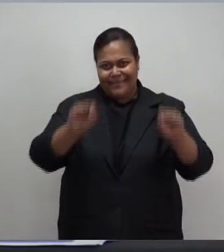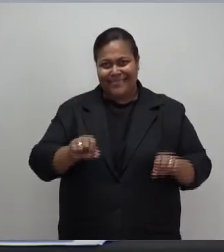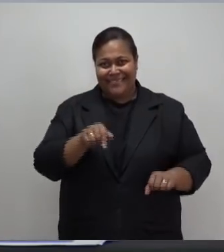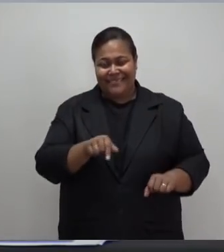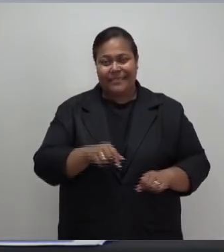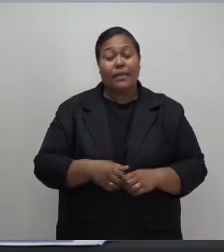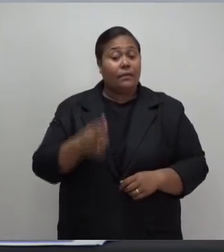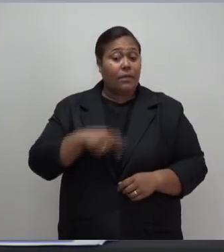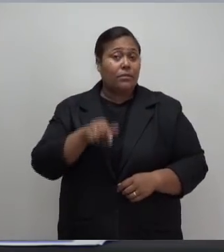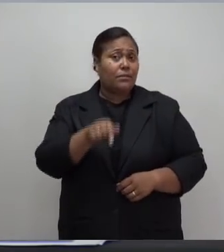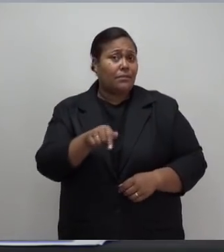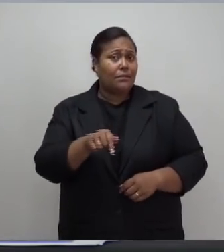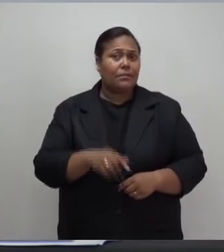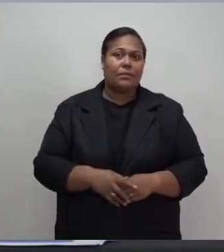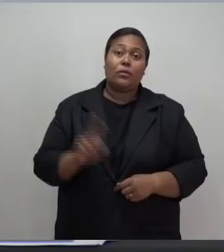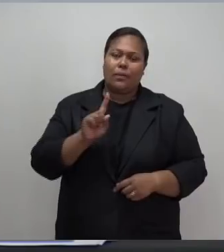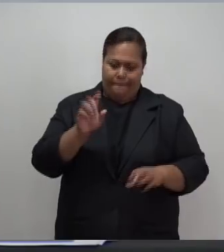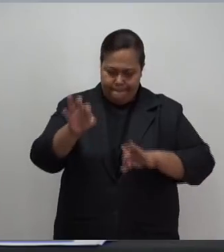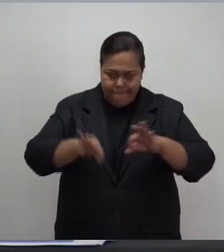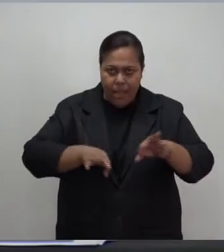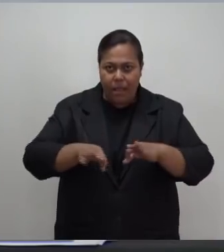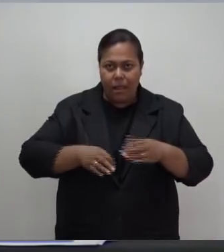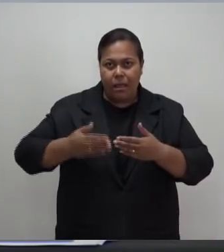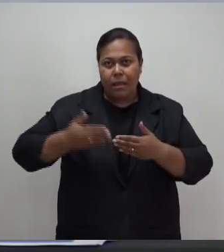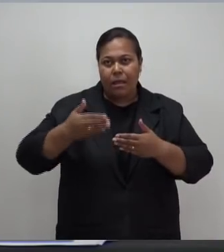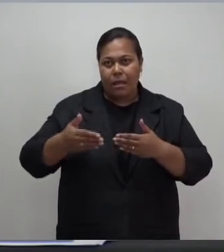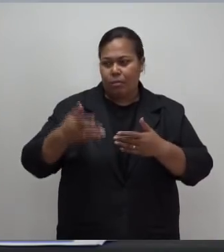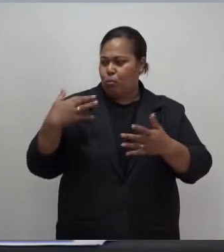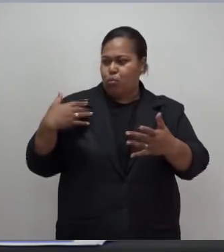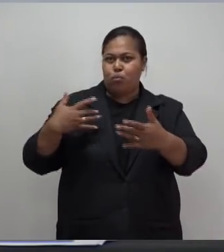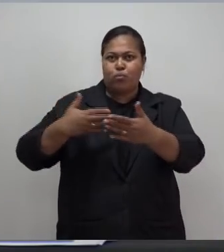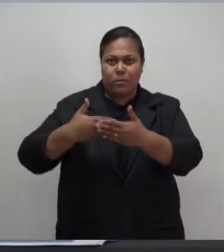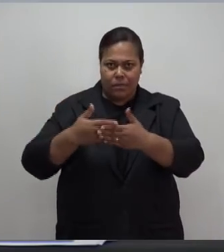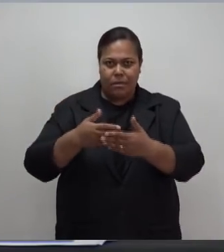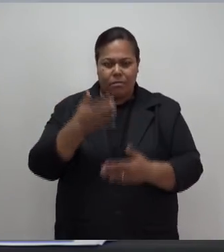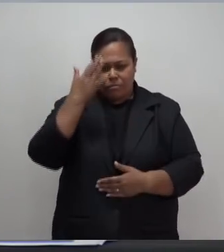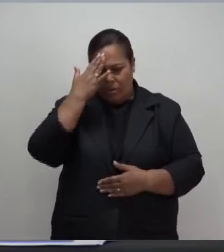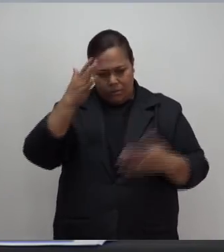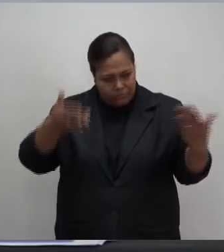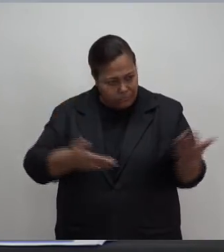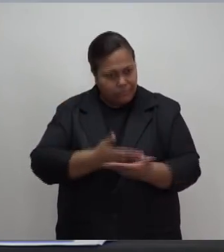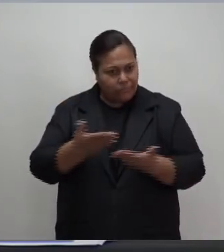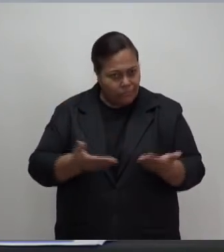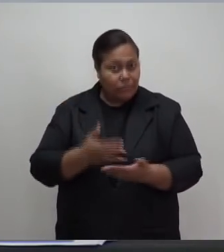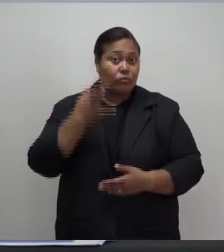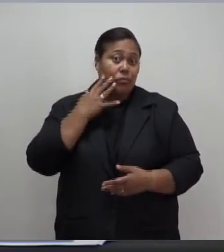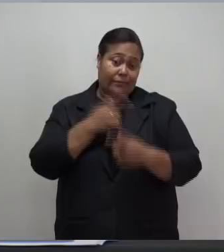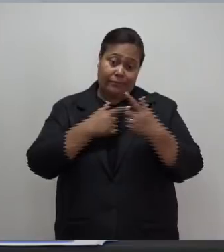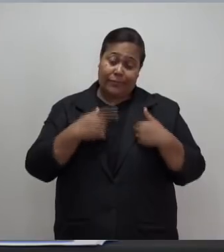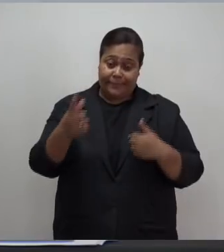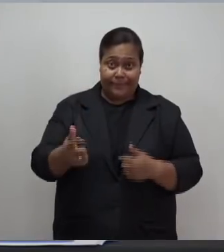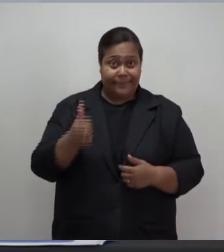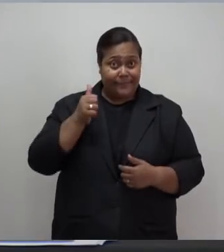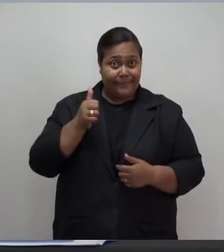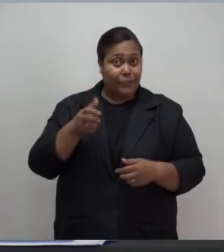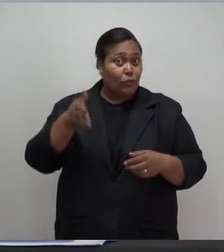And this is one which required a lot of planning, and a lot of thought has been put into in ensuring that when we return to schools